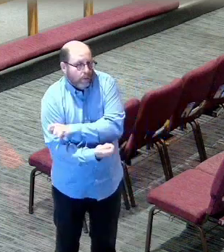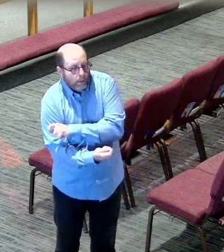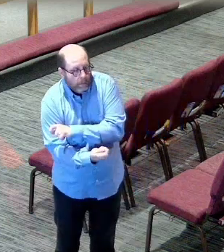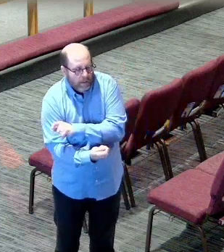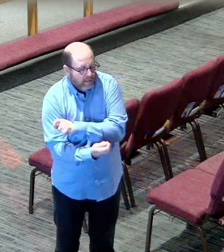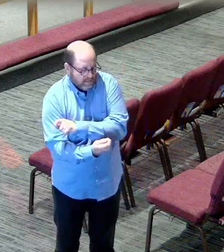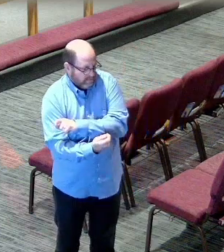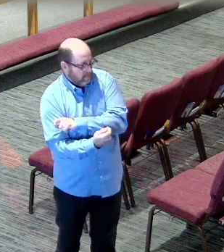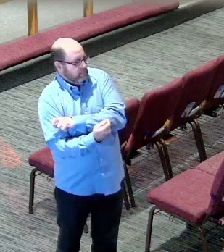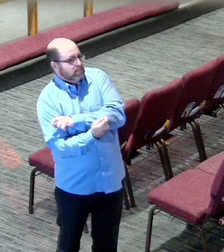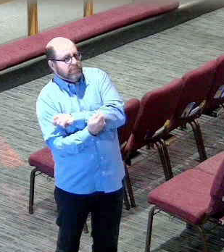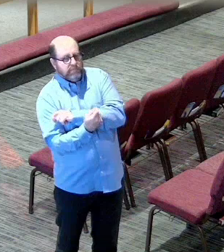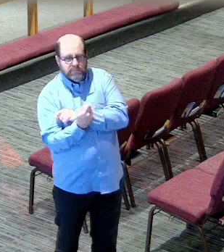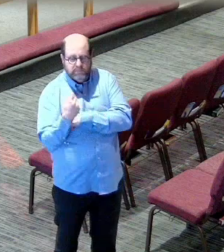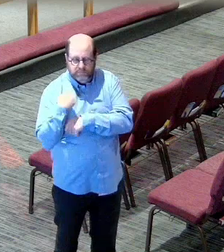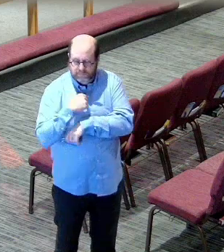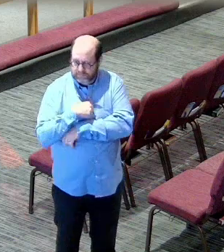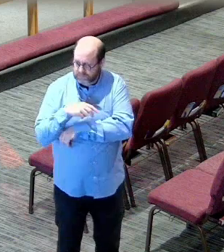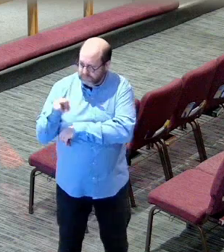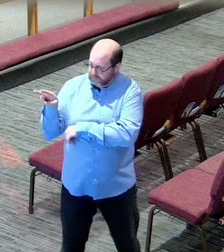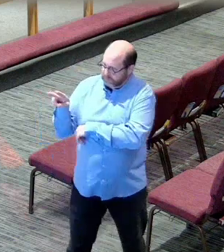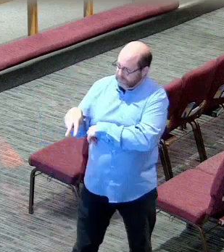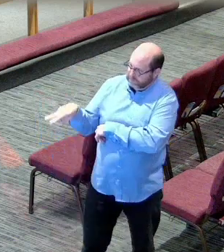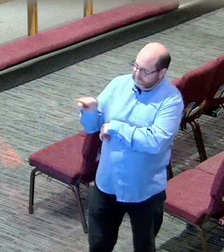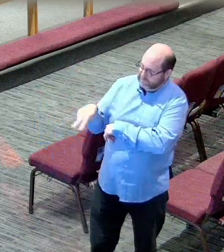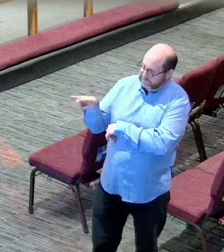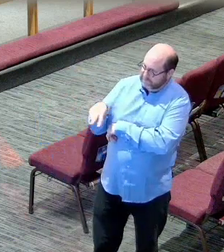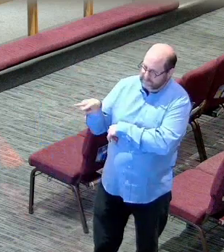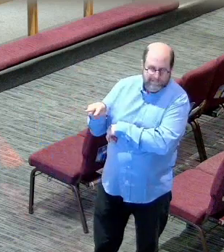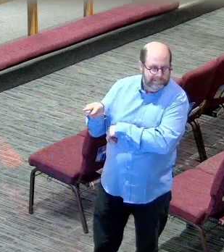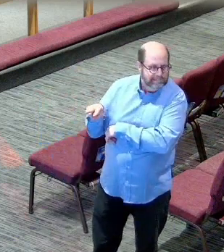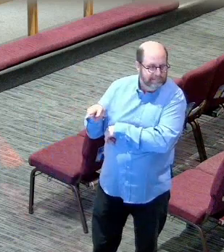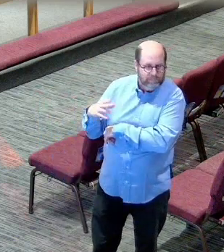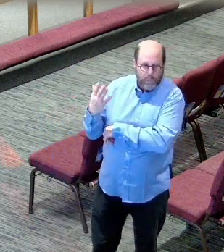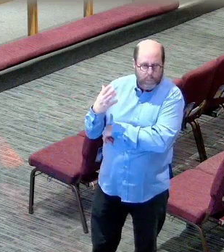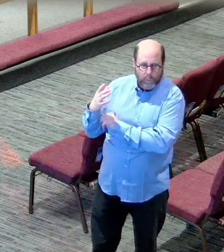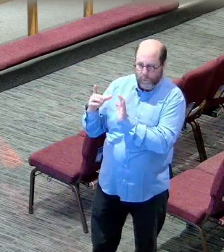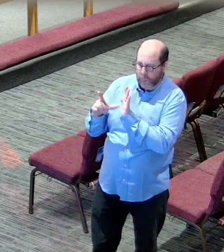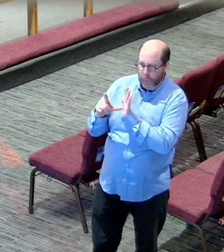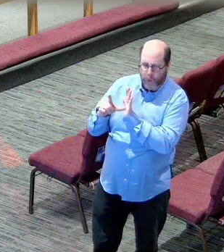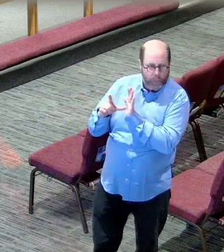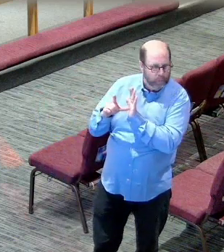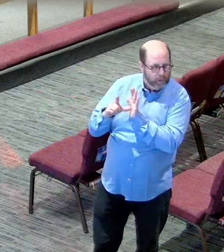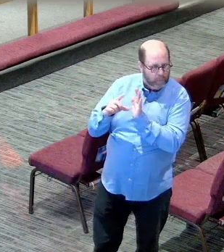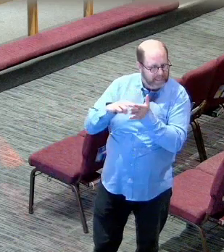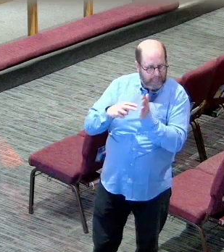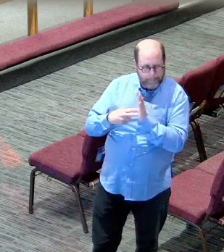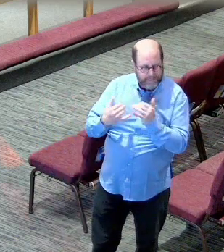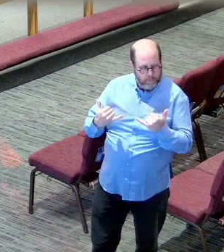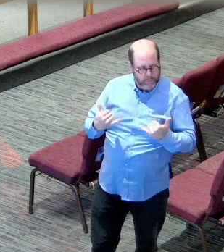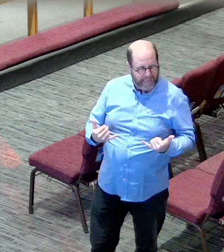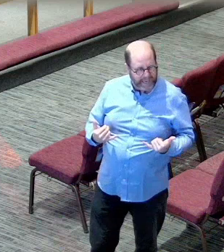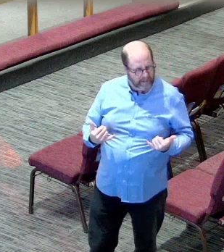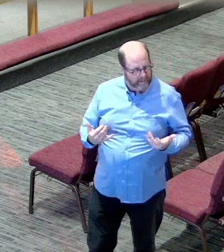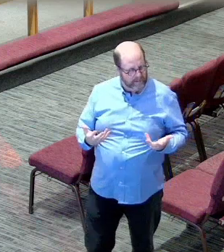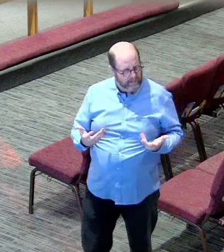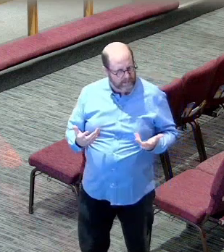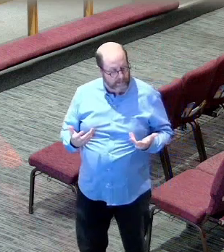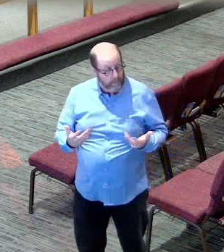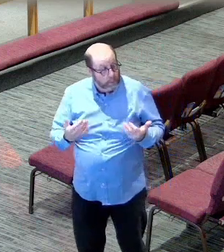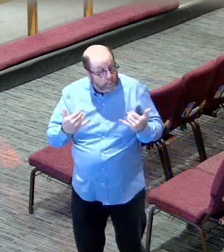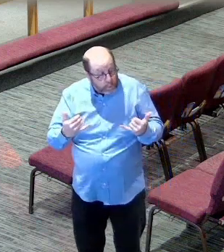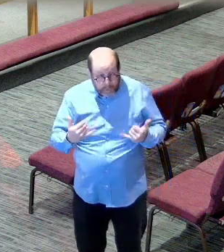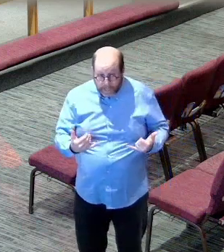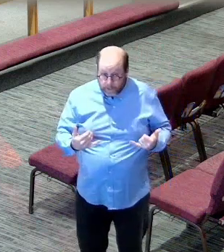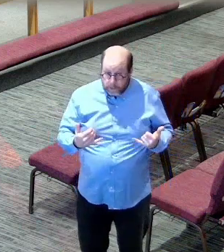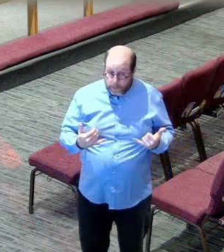ours that we might begin to wonder what Lutheran really means today. These days,